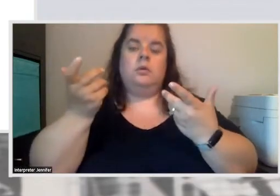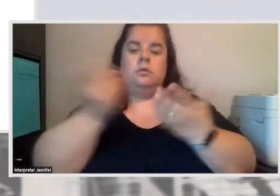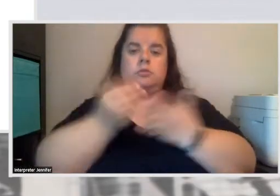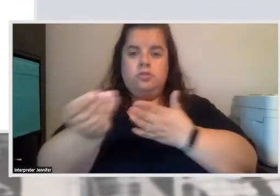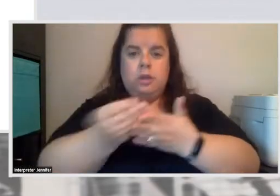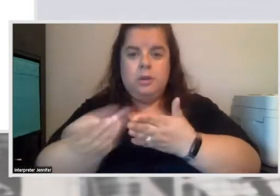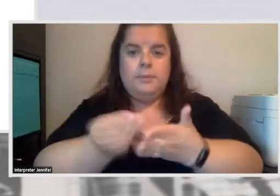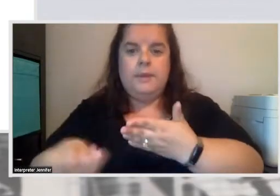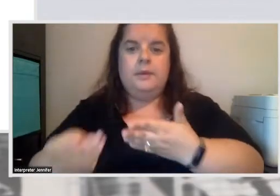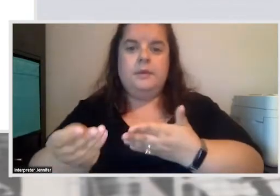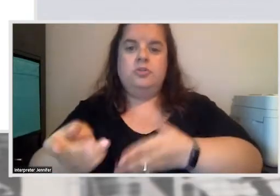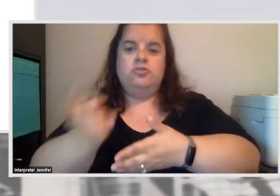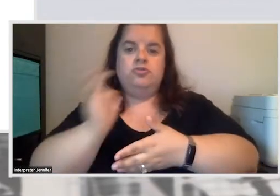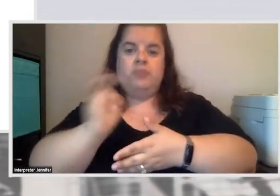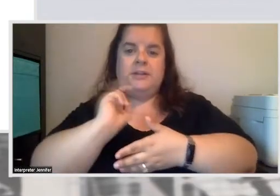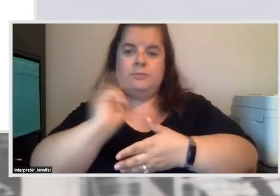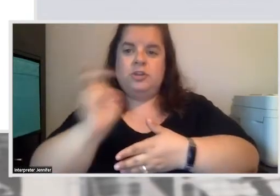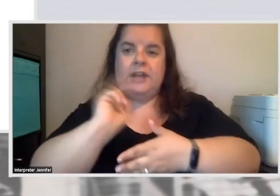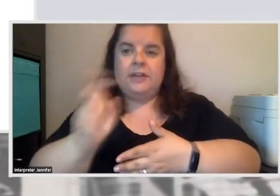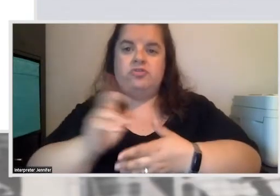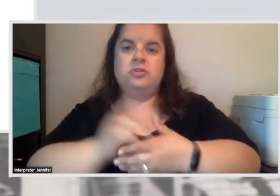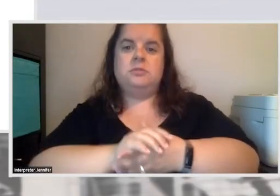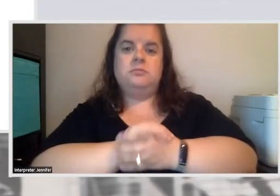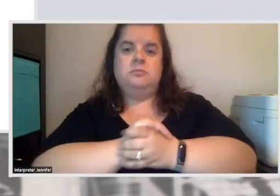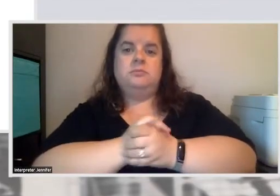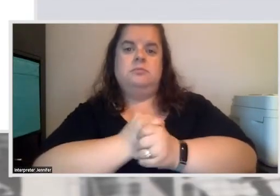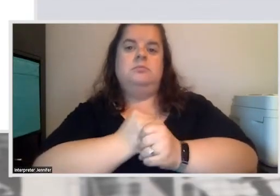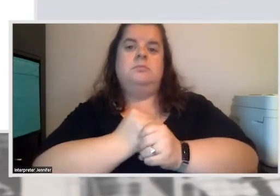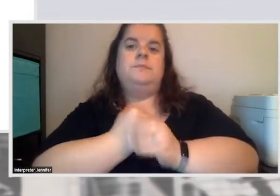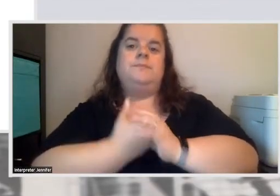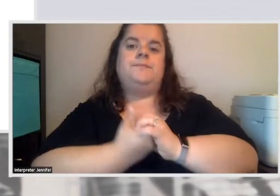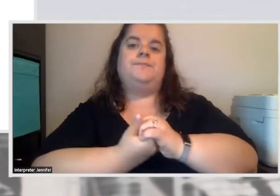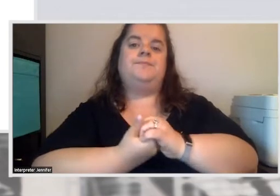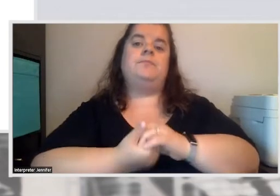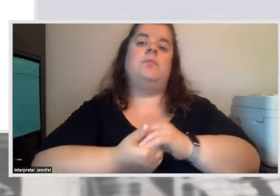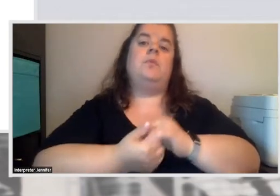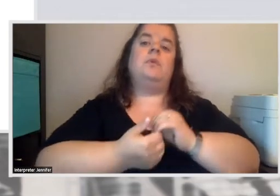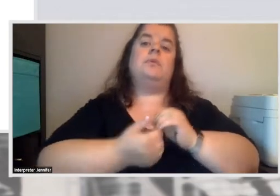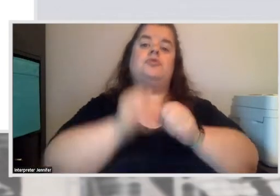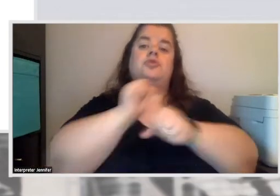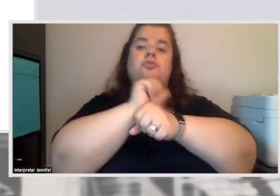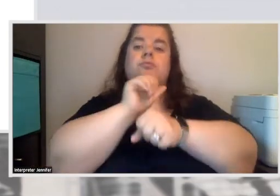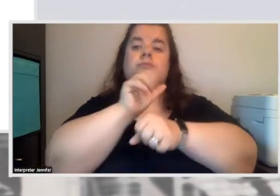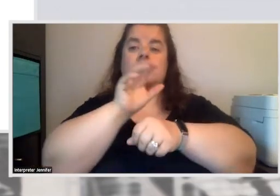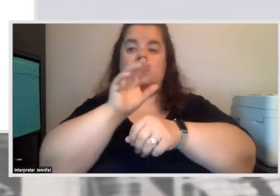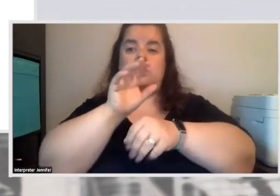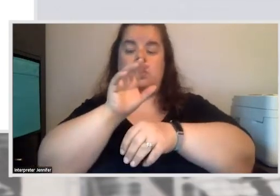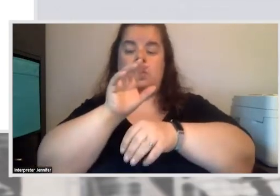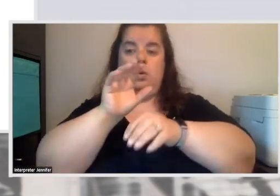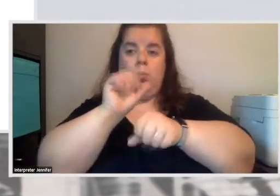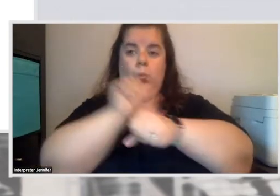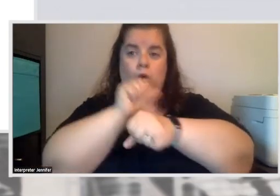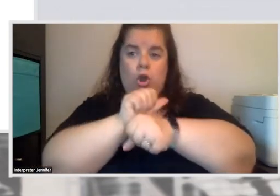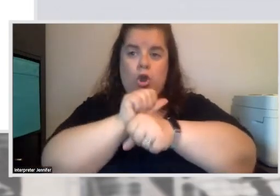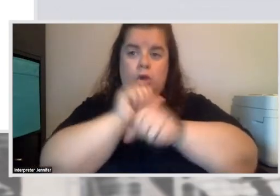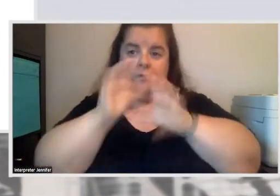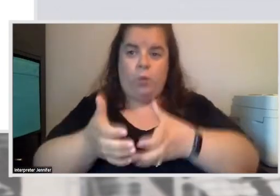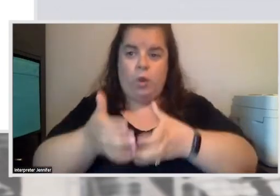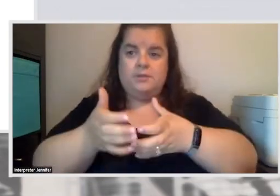So, and then if we could go to the next slide, when we refer to workforce housing, this typically refers